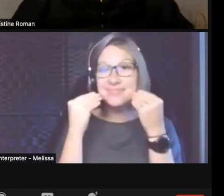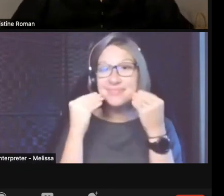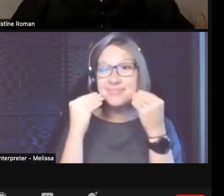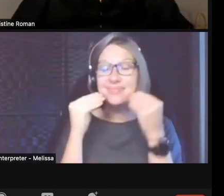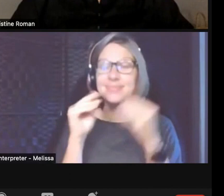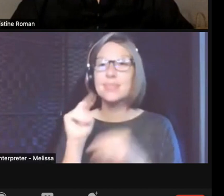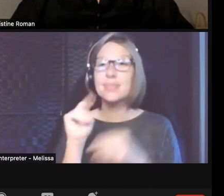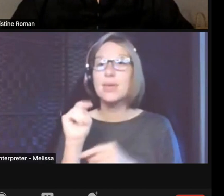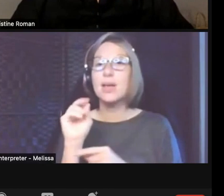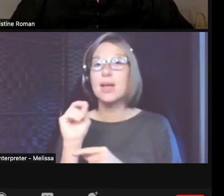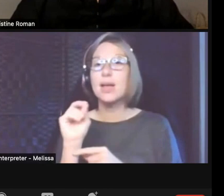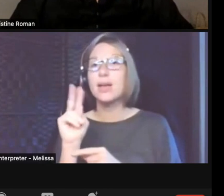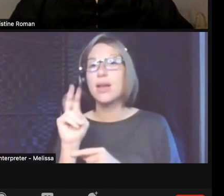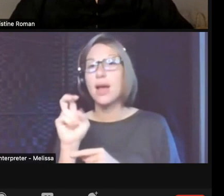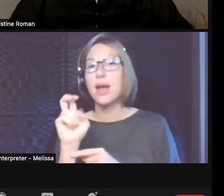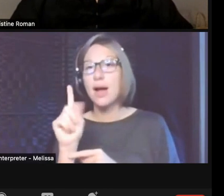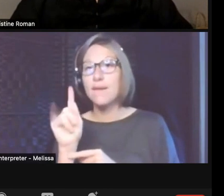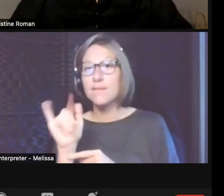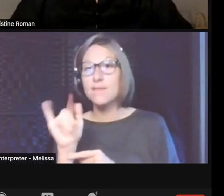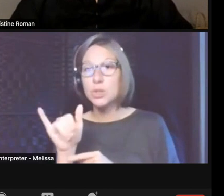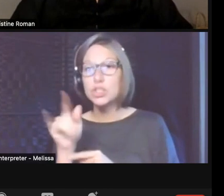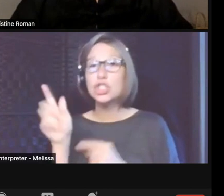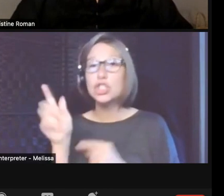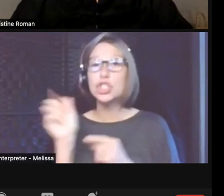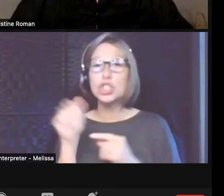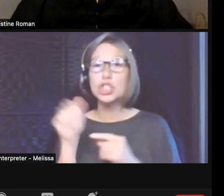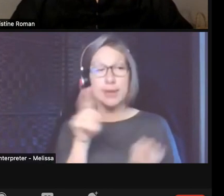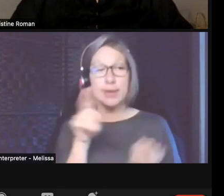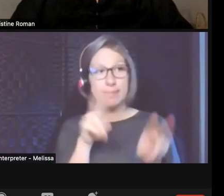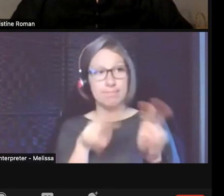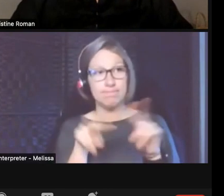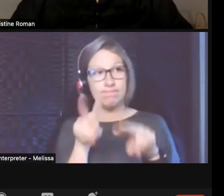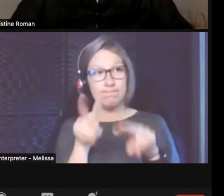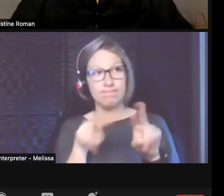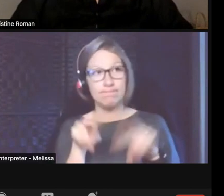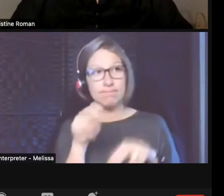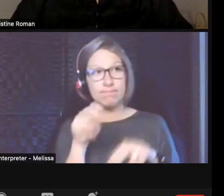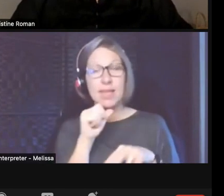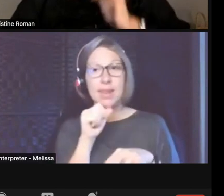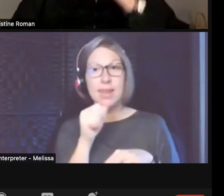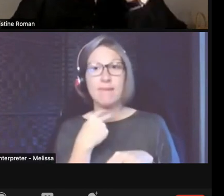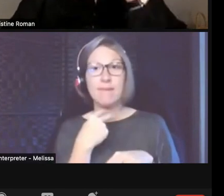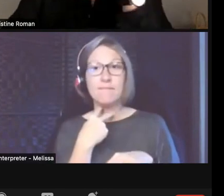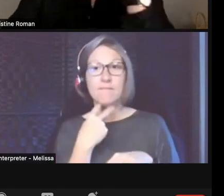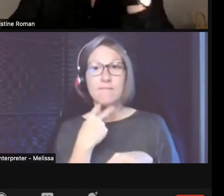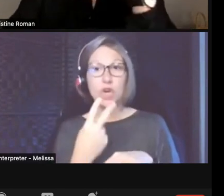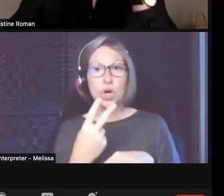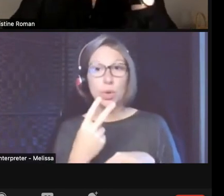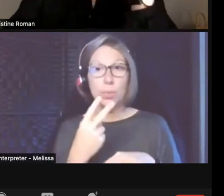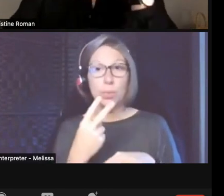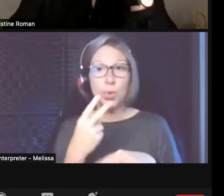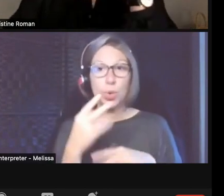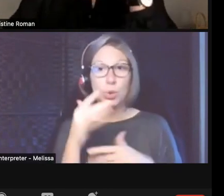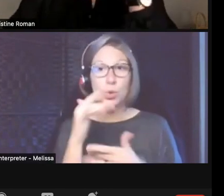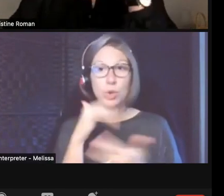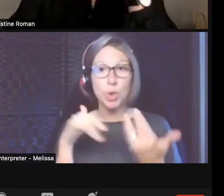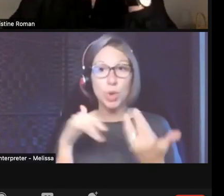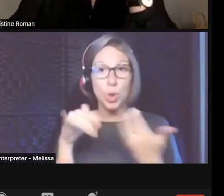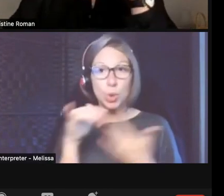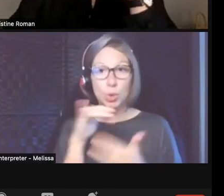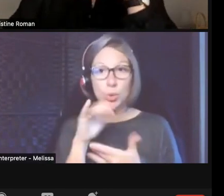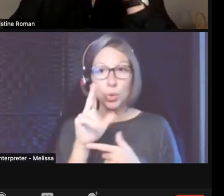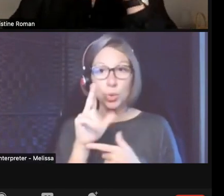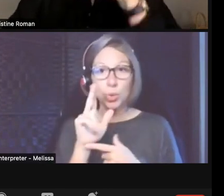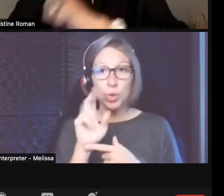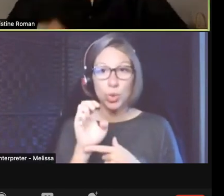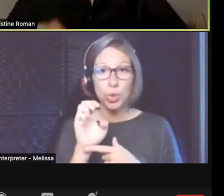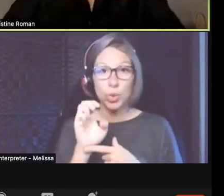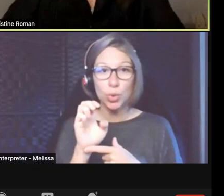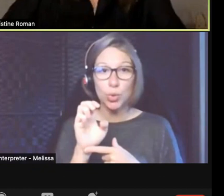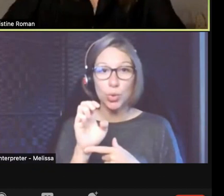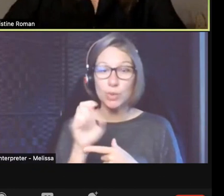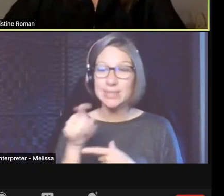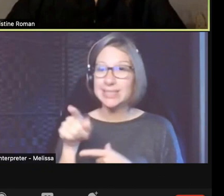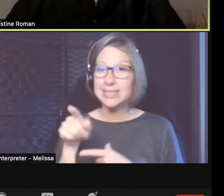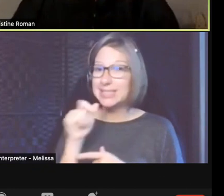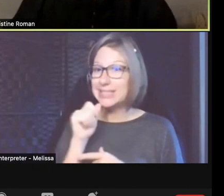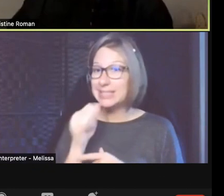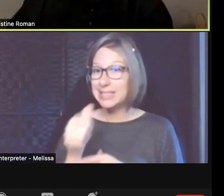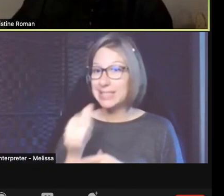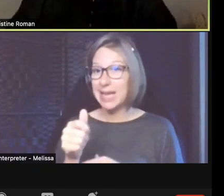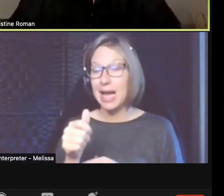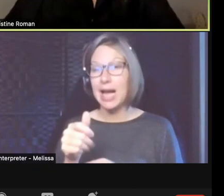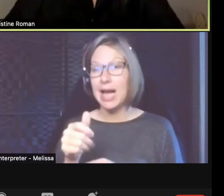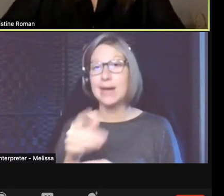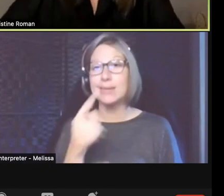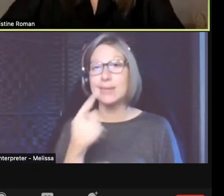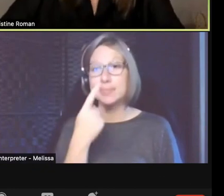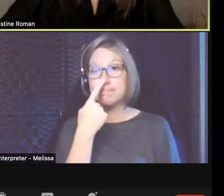novelty. Yes. She is able to read the nonverbal social cues. He is not. Yeah. His sister. That's exactly right.